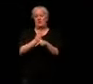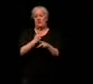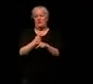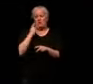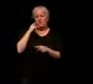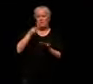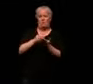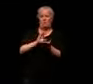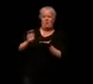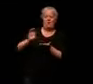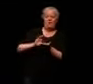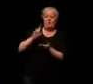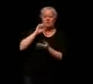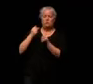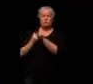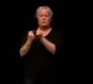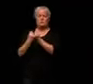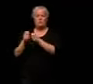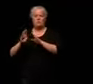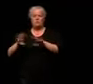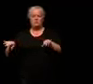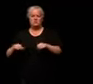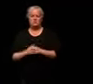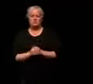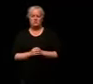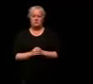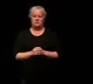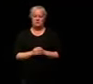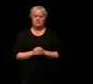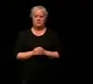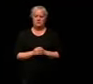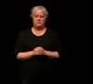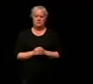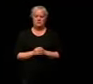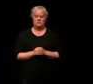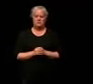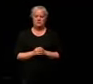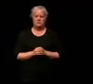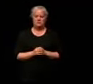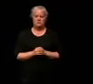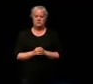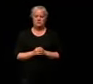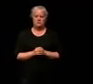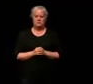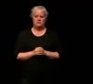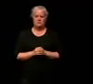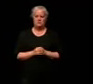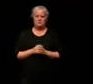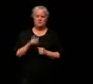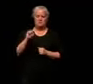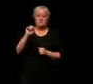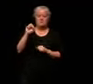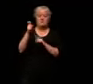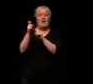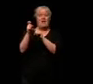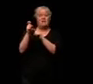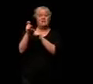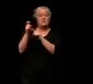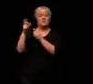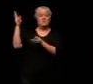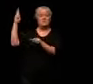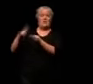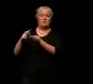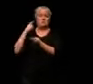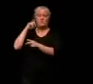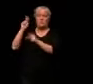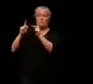approaches to create more seats for our children, such as tax breaks for building owners and employers who provide free or